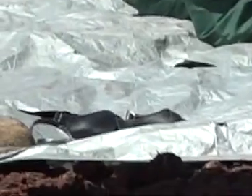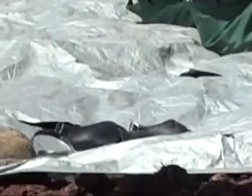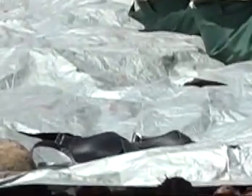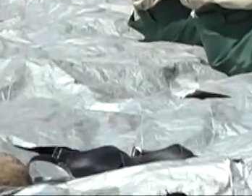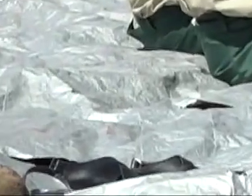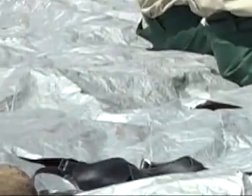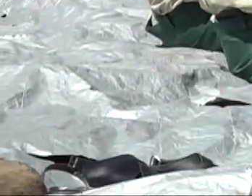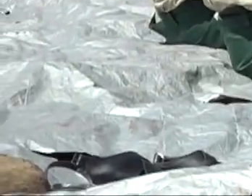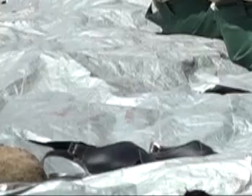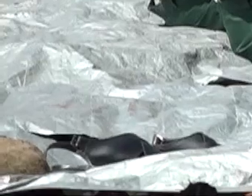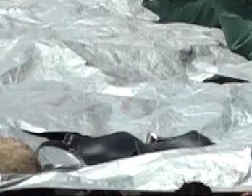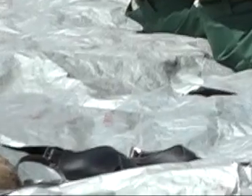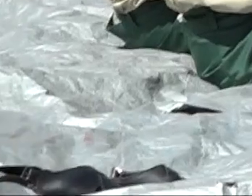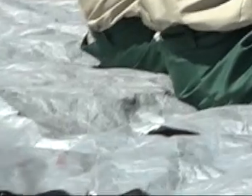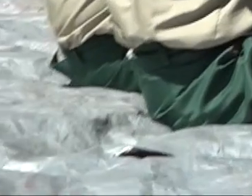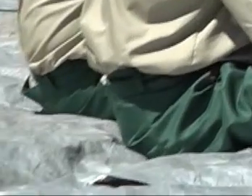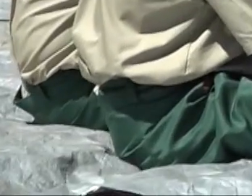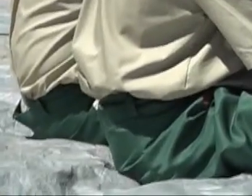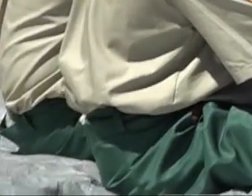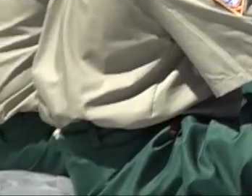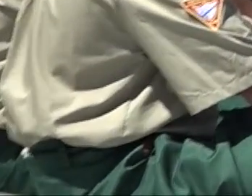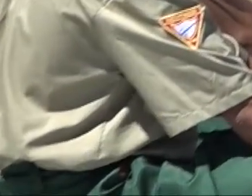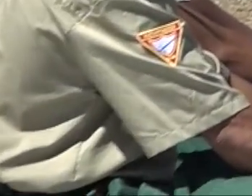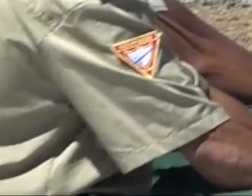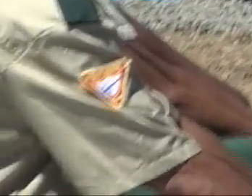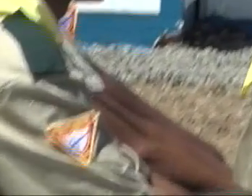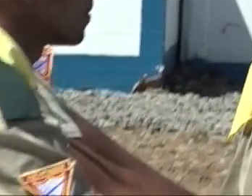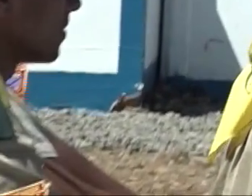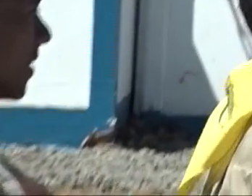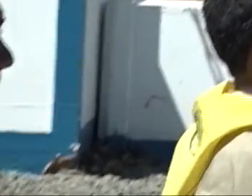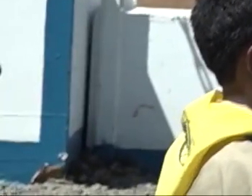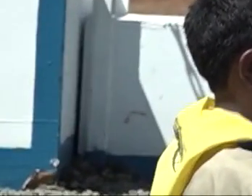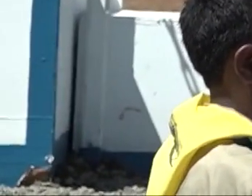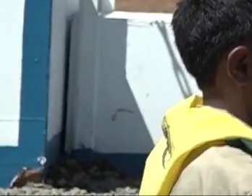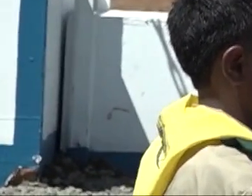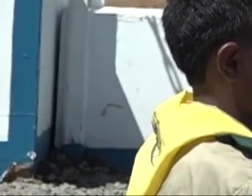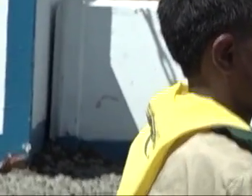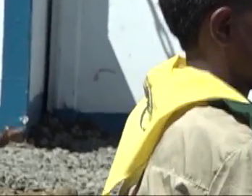Tau yang balatanga ni doma taleu wanangon turang ana timodata.